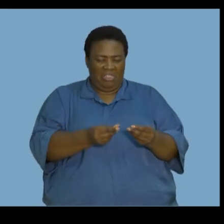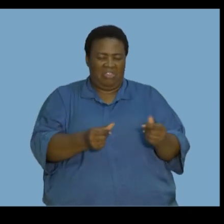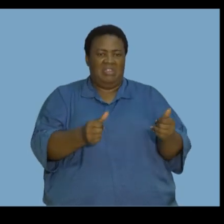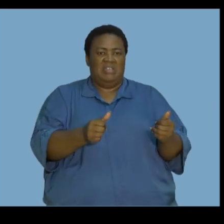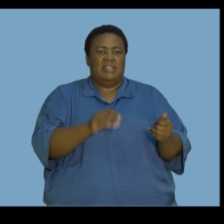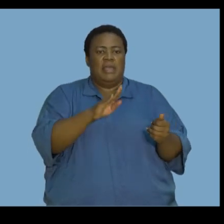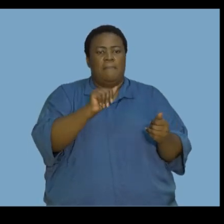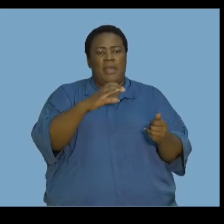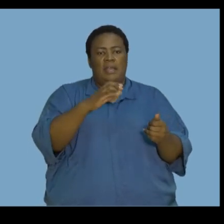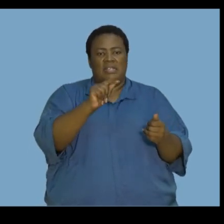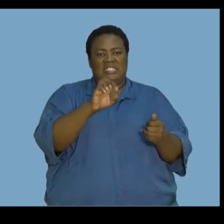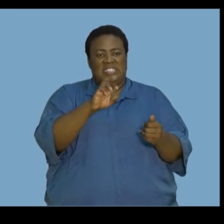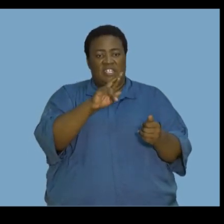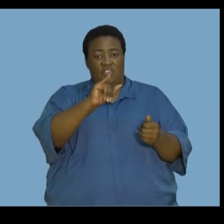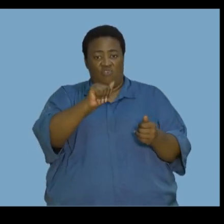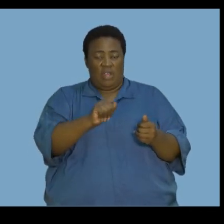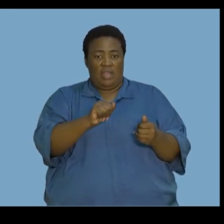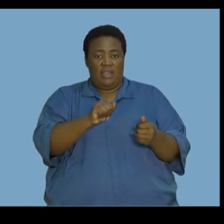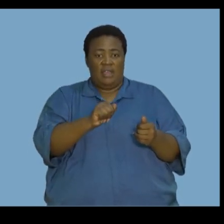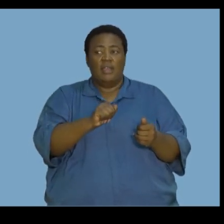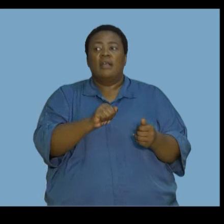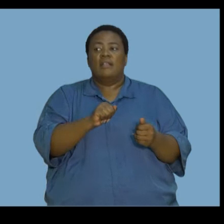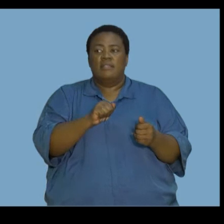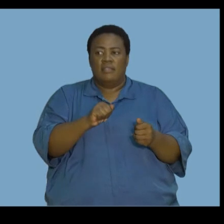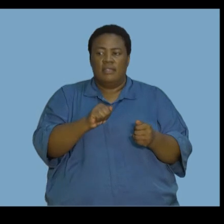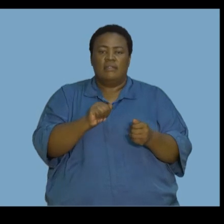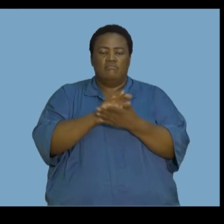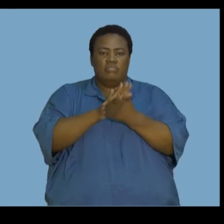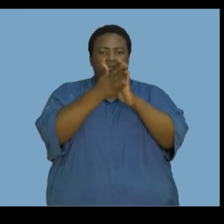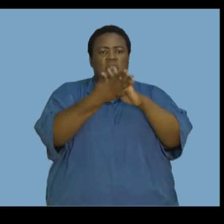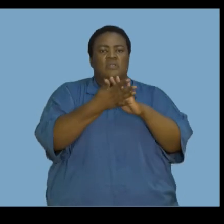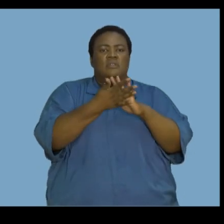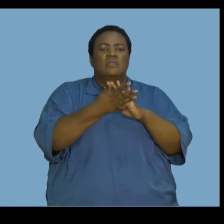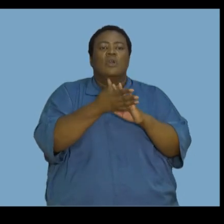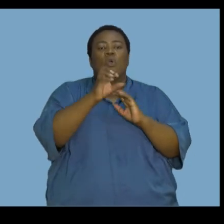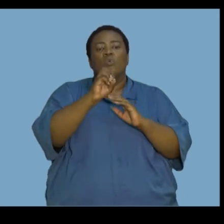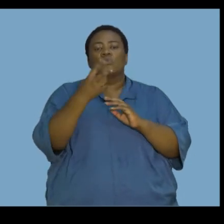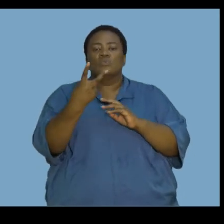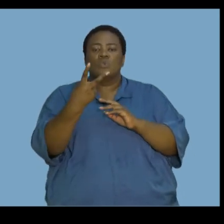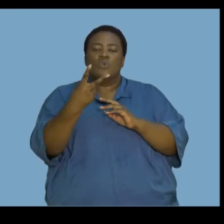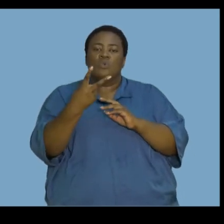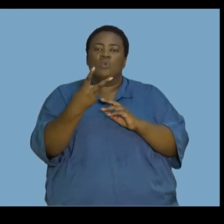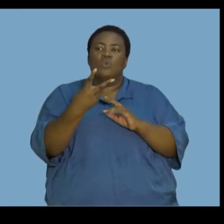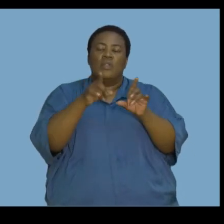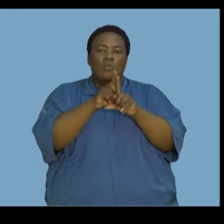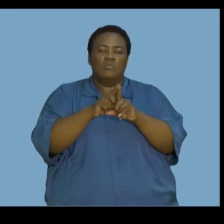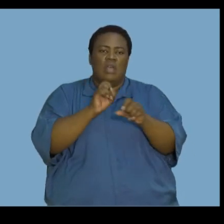and decompose. The bacteria that decompose these plants eventually deplete the oxygen supply in the water and